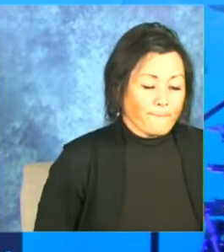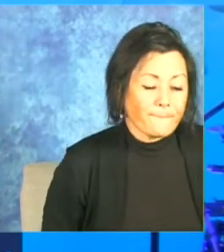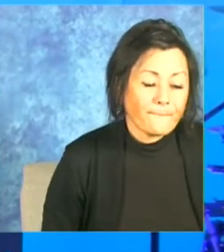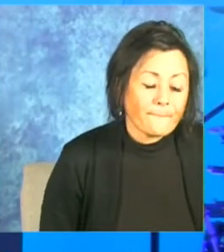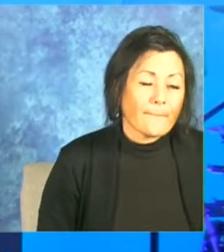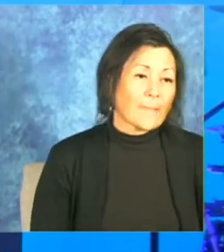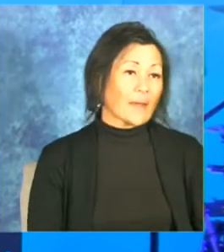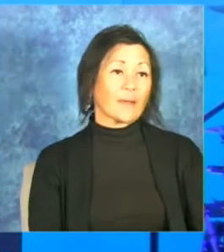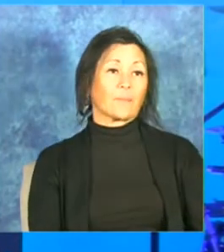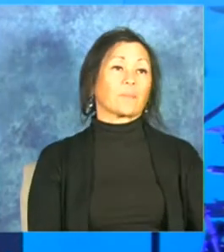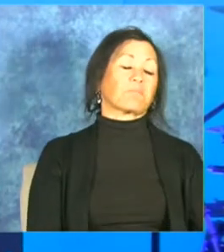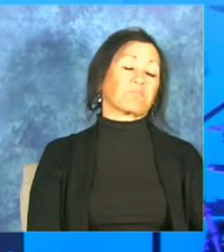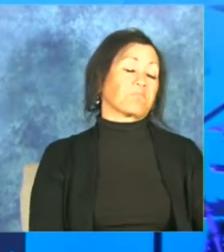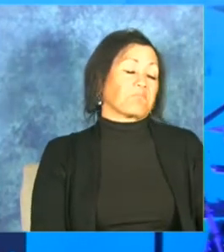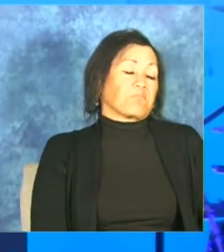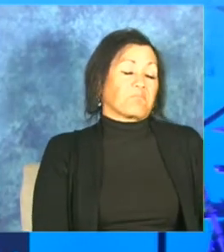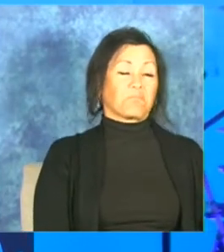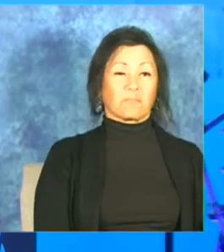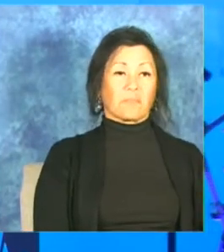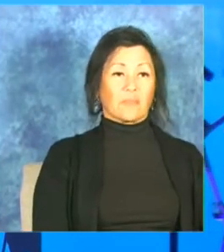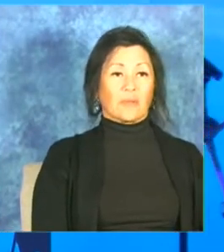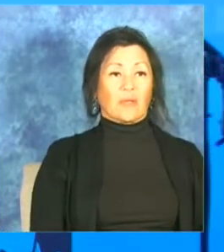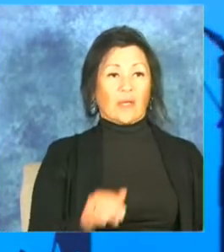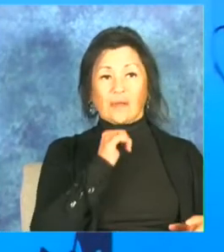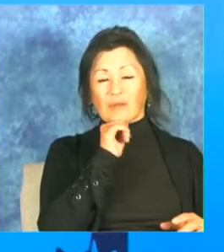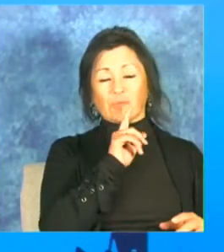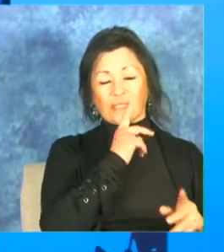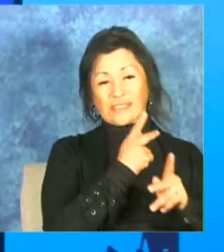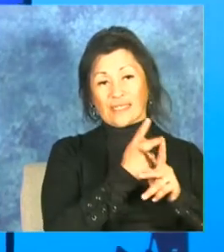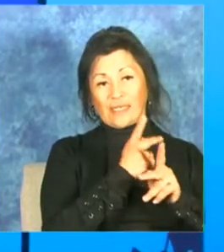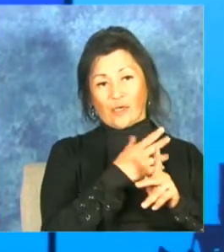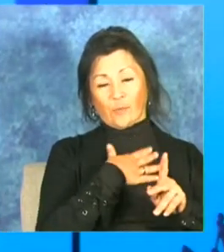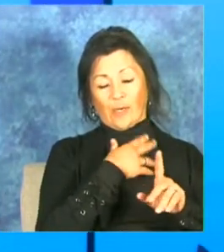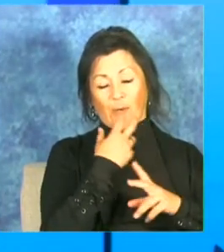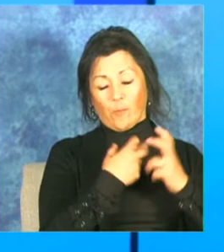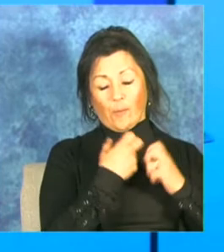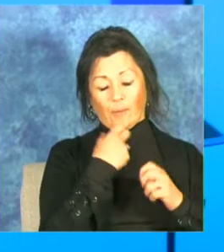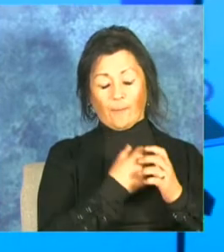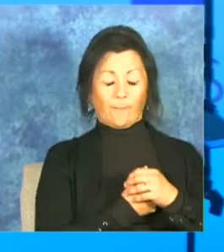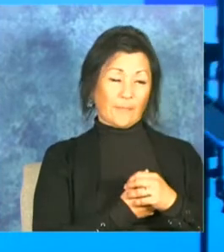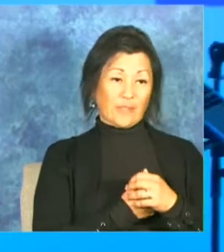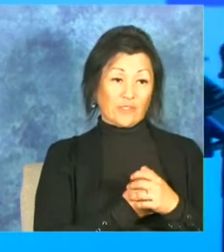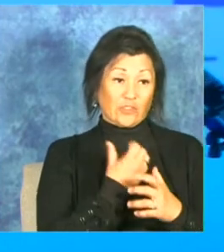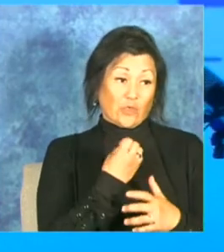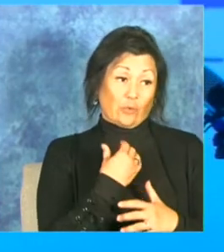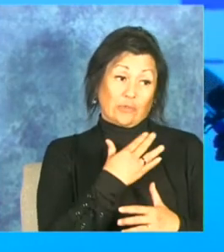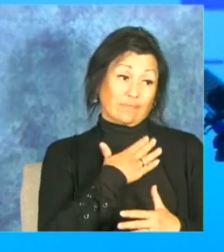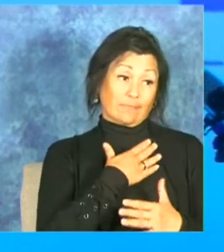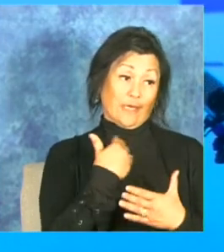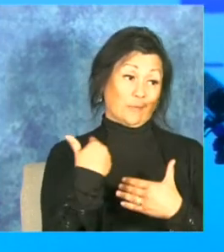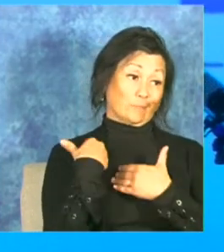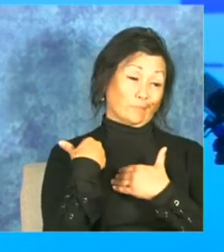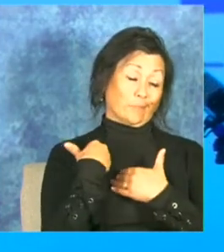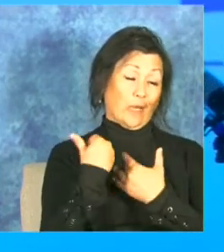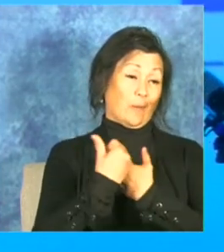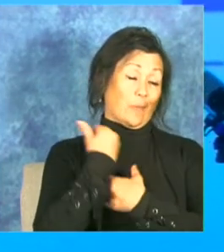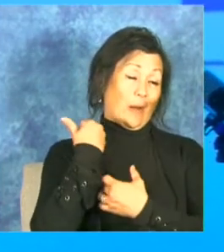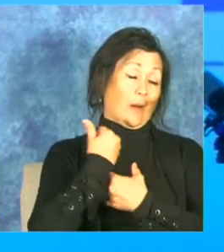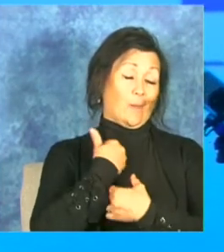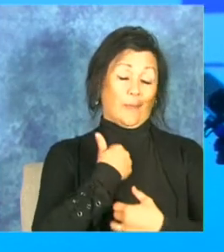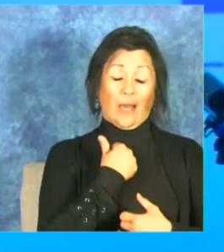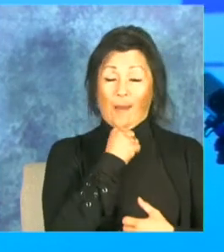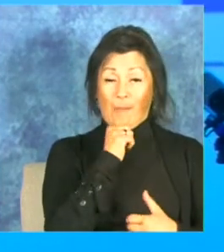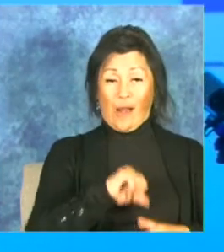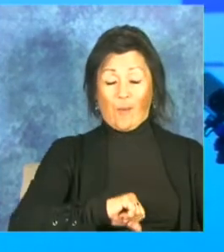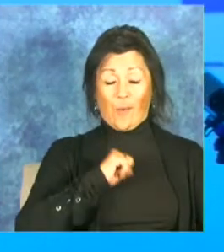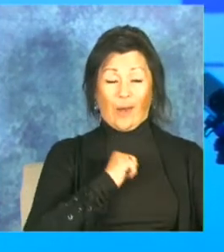And I've done nothing really significantly to take care of it. It's on me. I'm just telling you, I'm not proud of it.